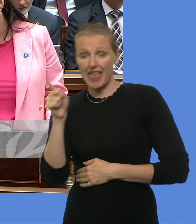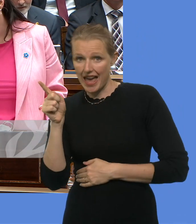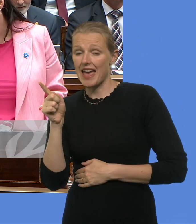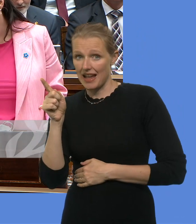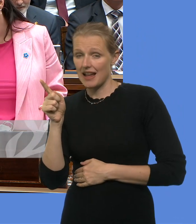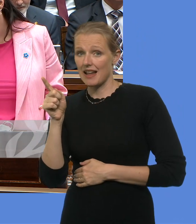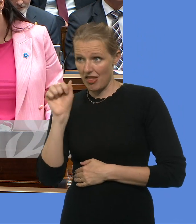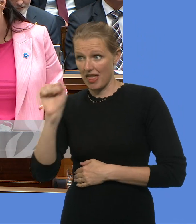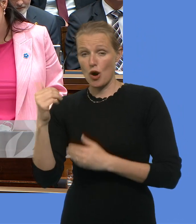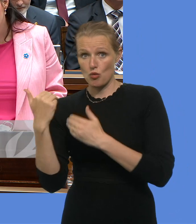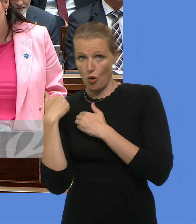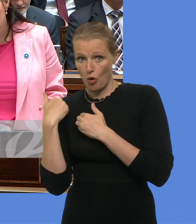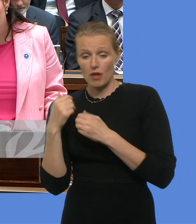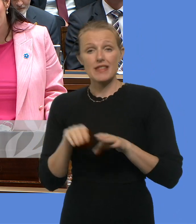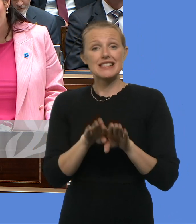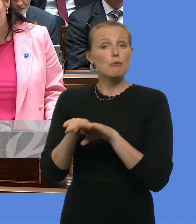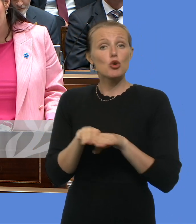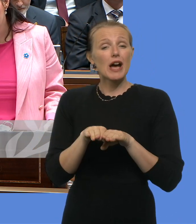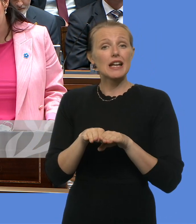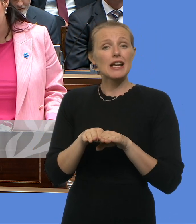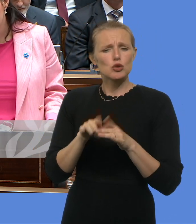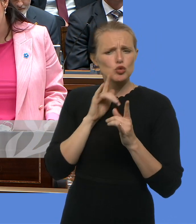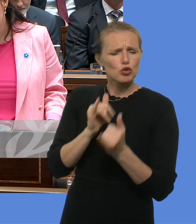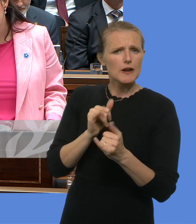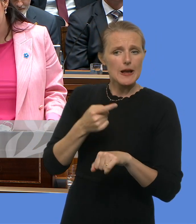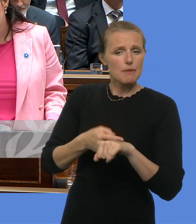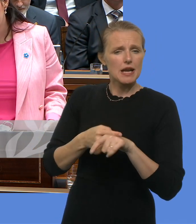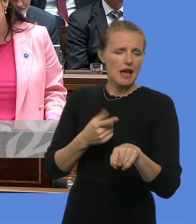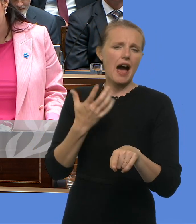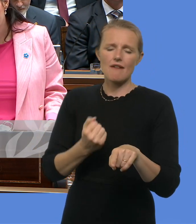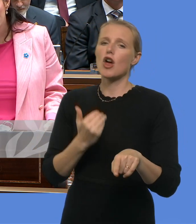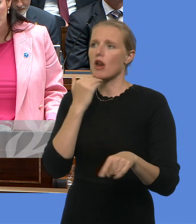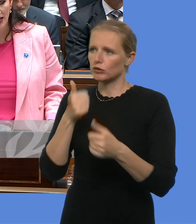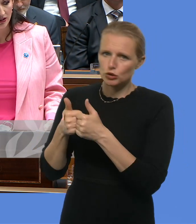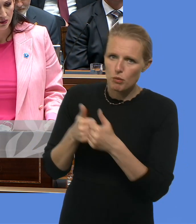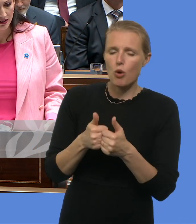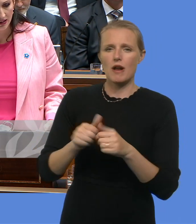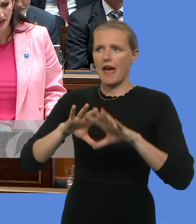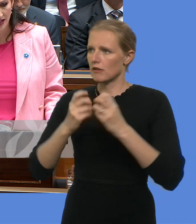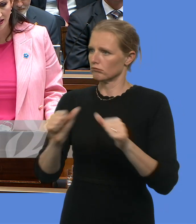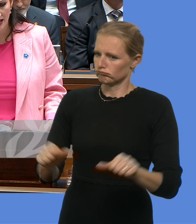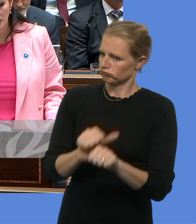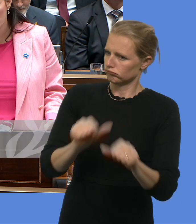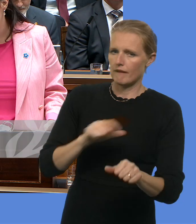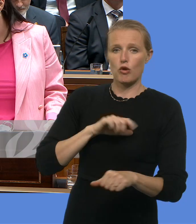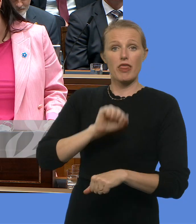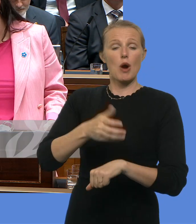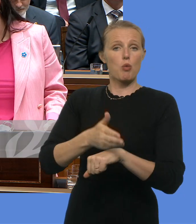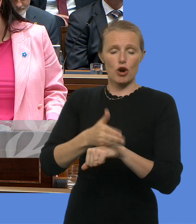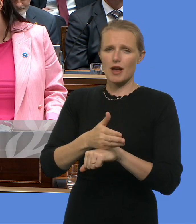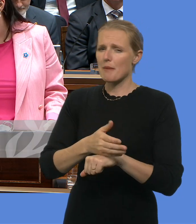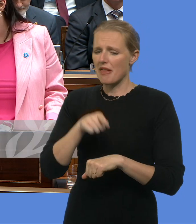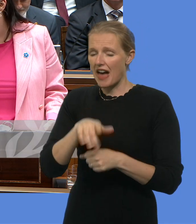the Democratic Scrutiny Committee has that support that they can get. But I know that this is a new area which